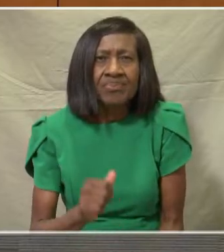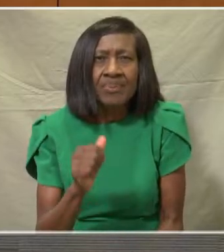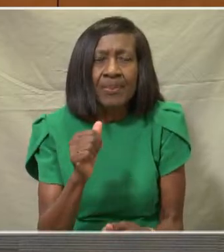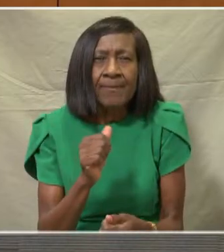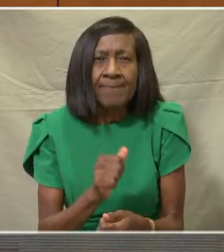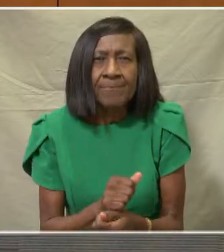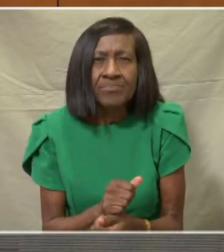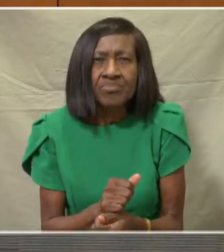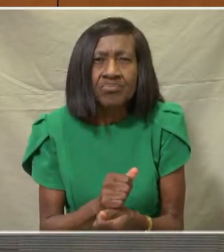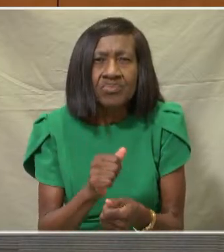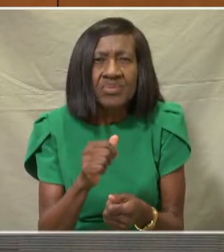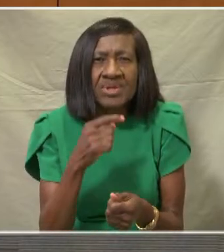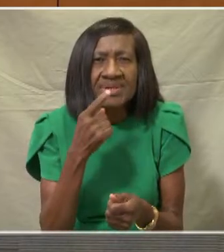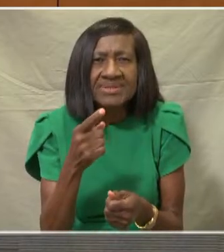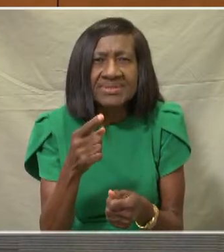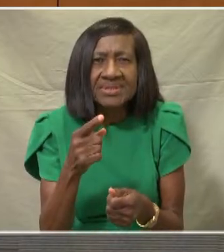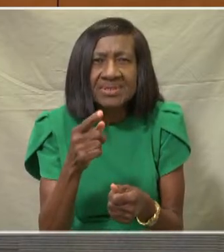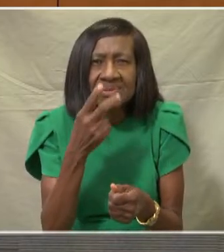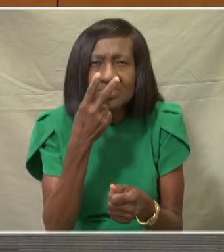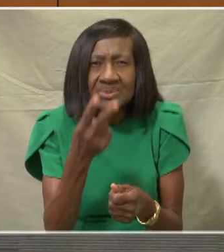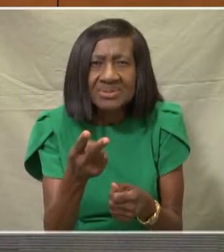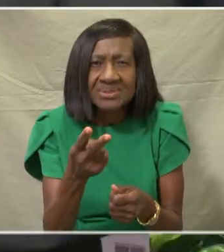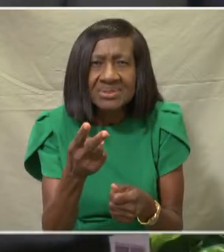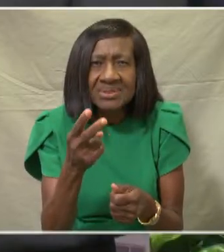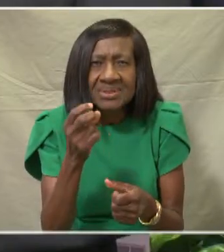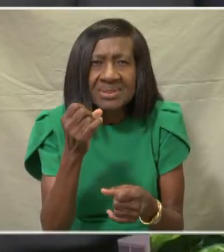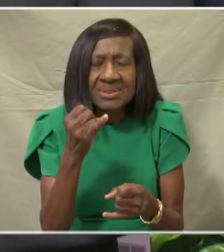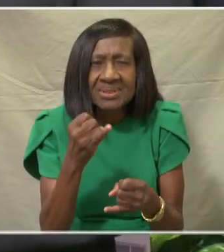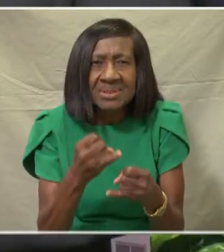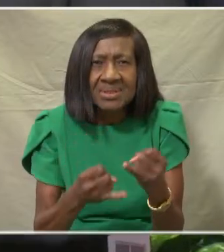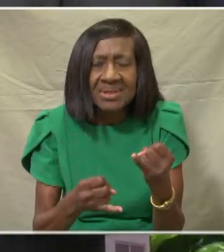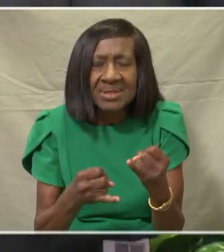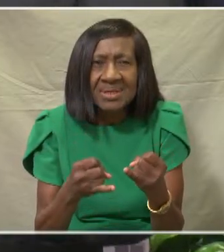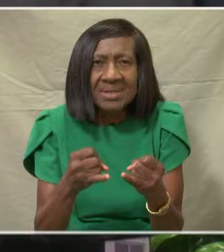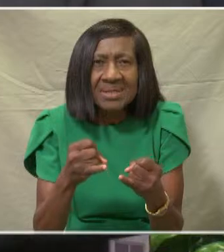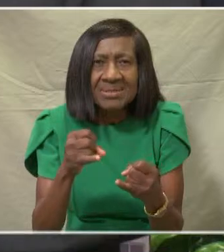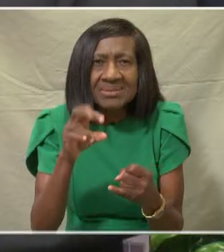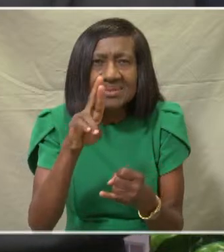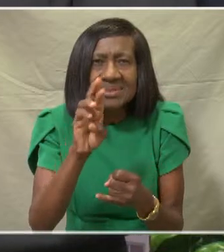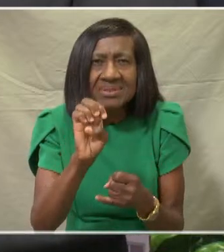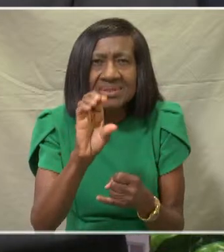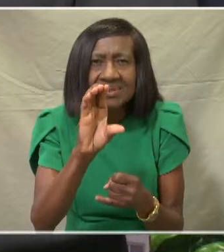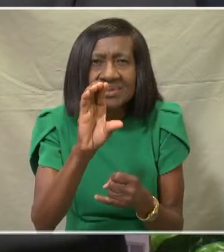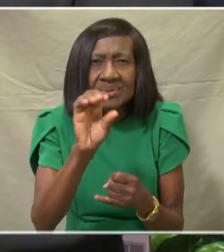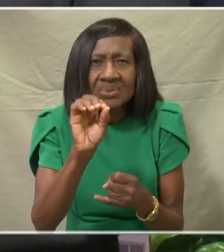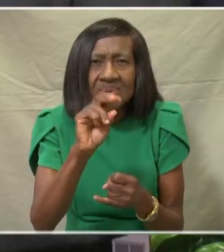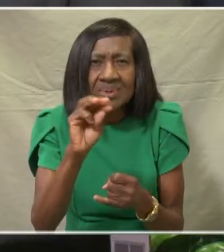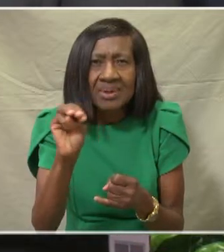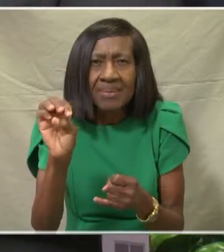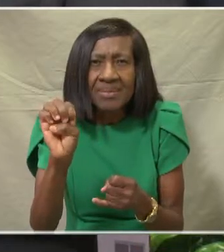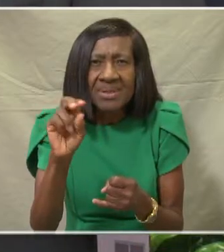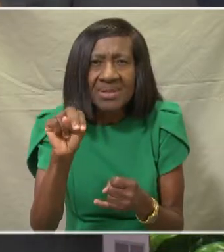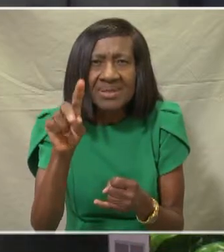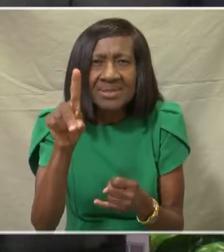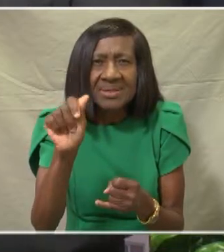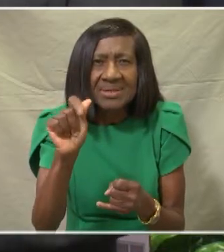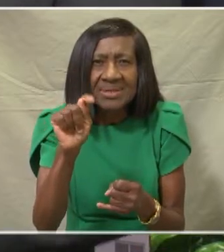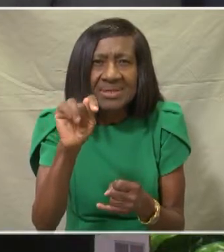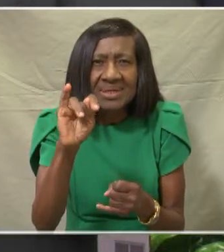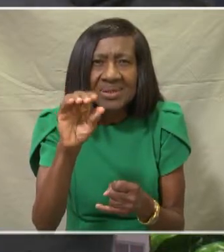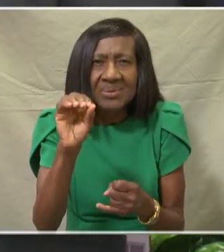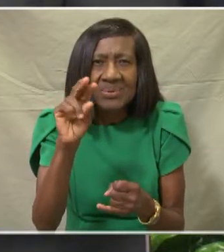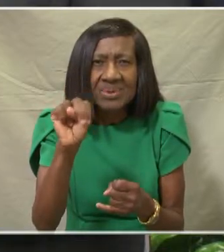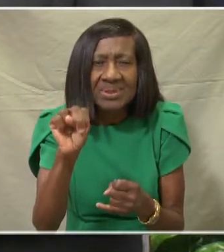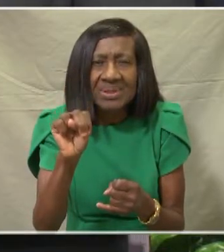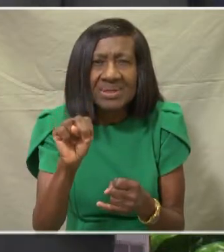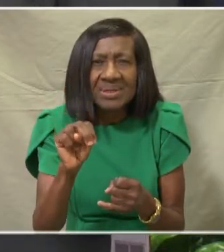Rob, no doubt you've probably seen the last recommendations from the last election. Are there any areas that